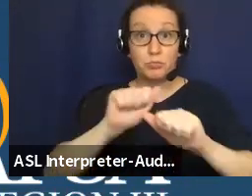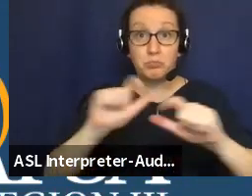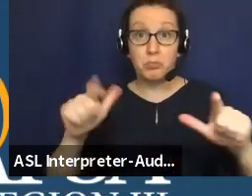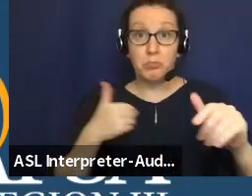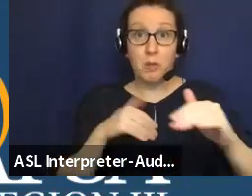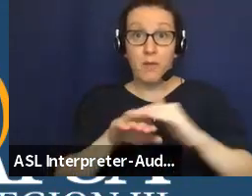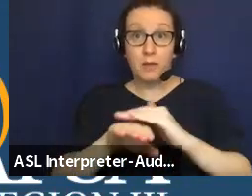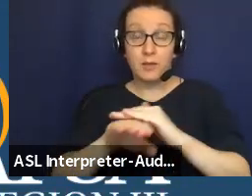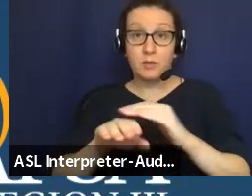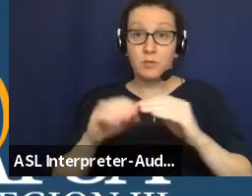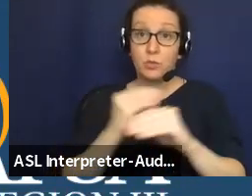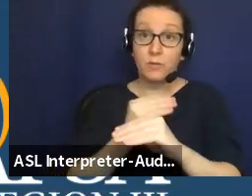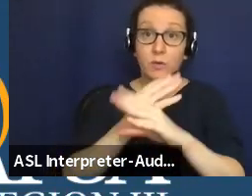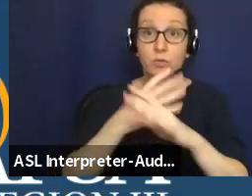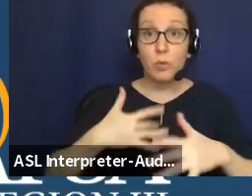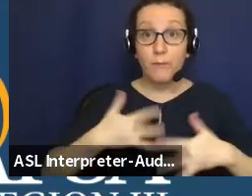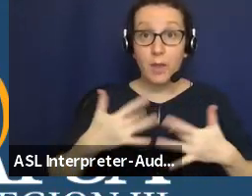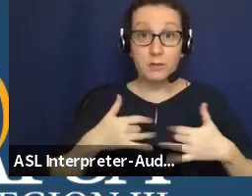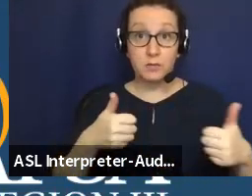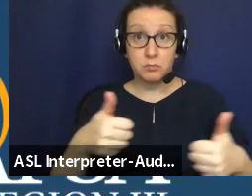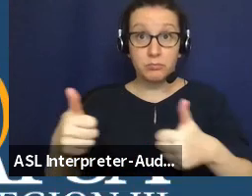of the virtual events that we're planning.